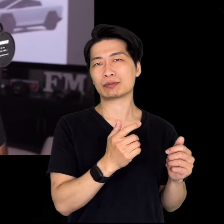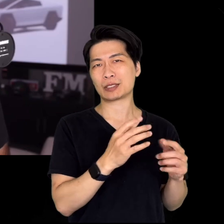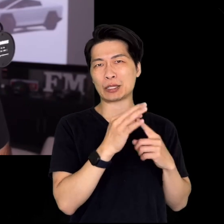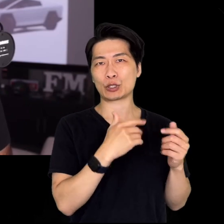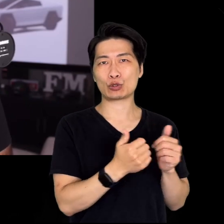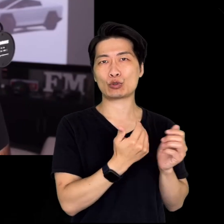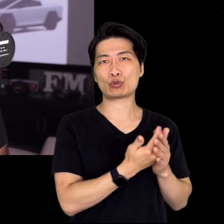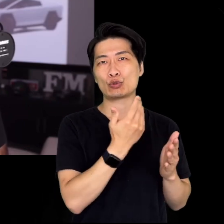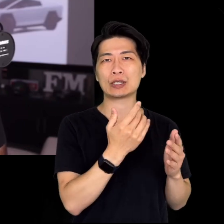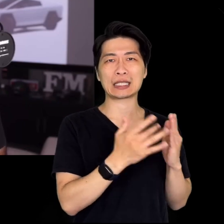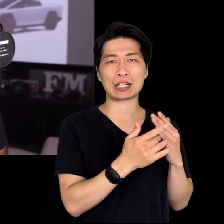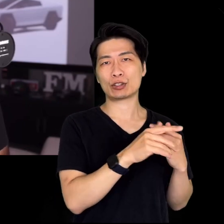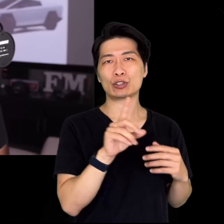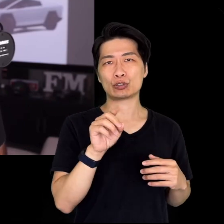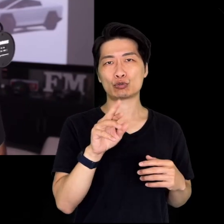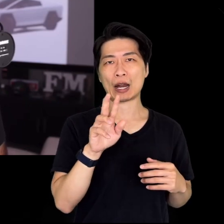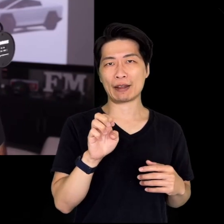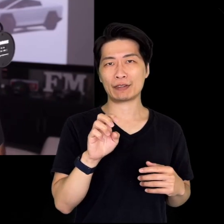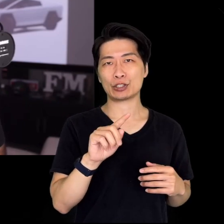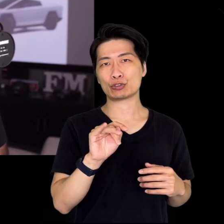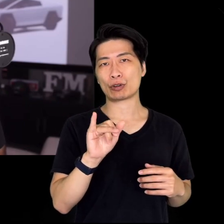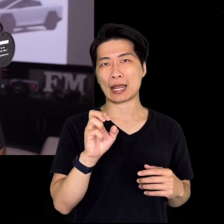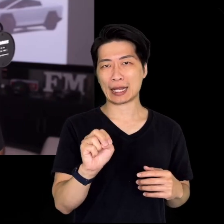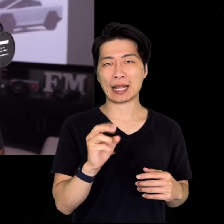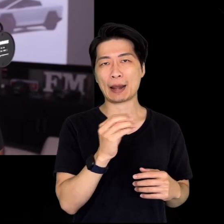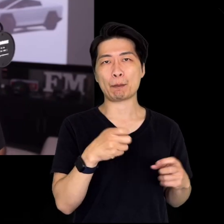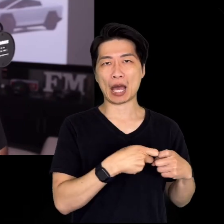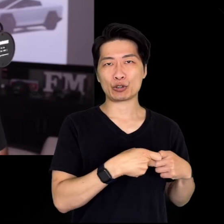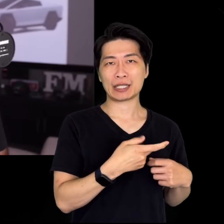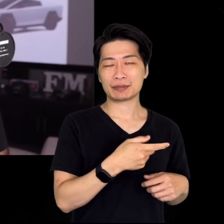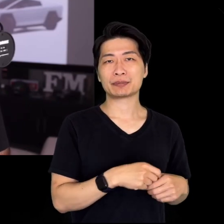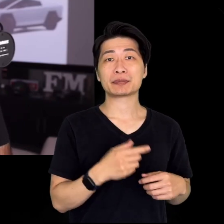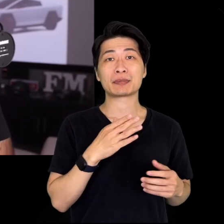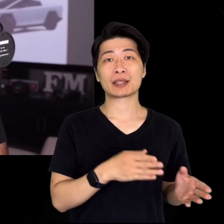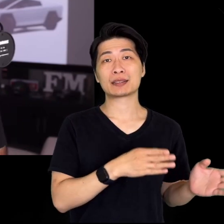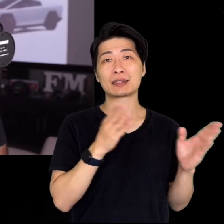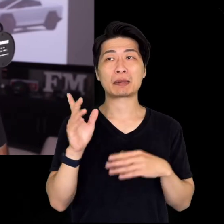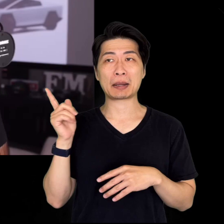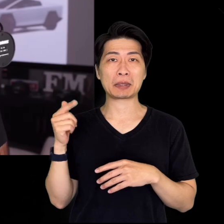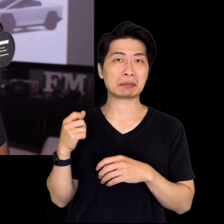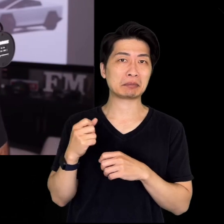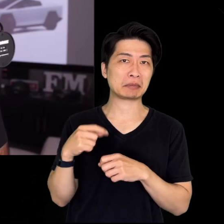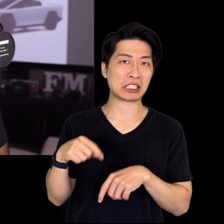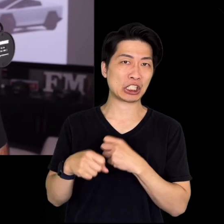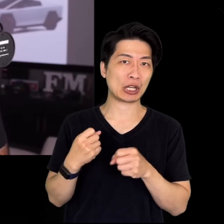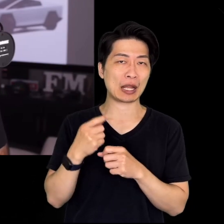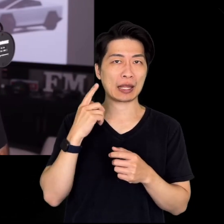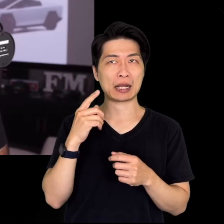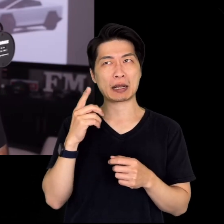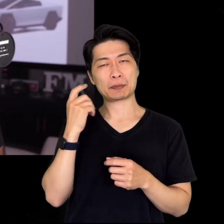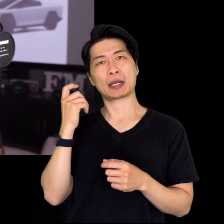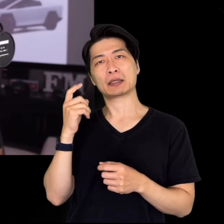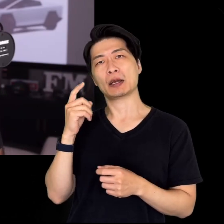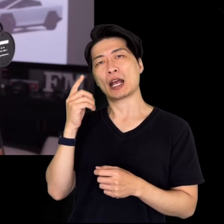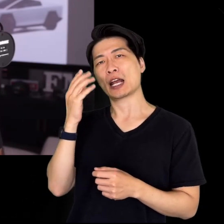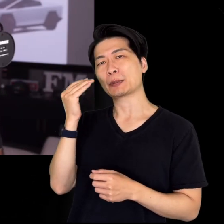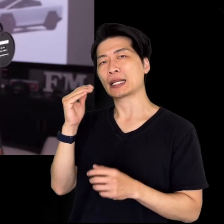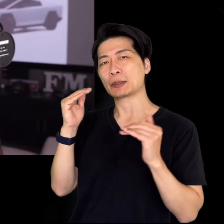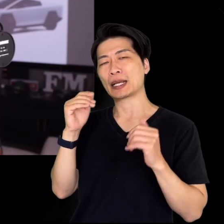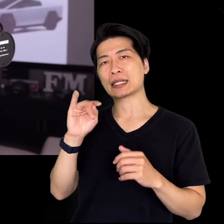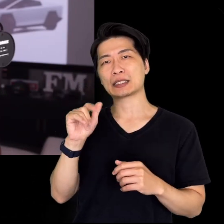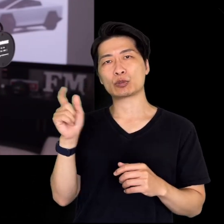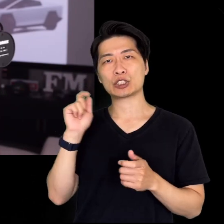new technology they're working on from a drivetrain and battery perspective. And then at some point this year, I also expect Tesla to change